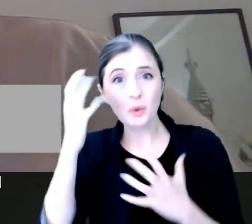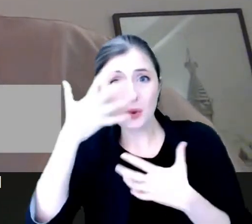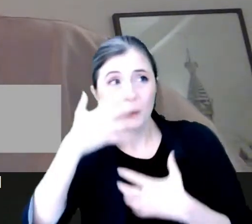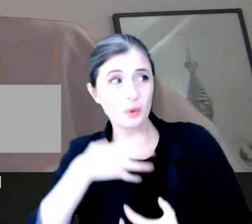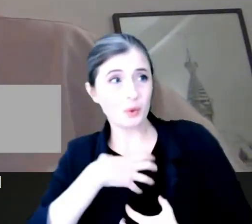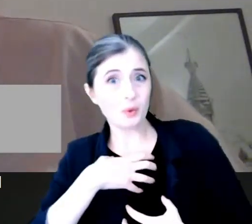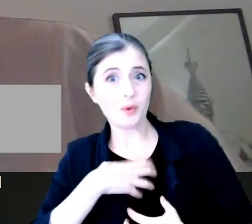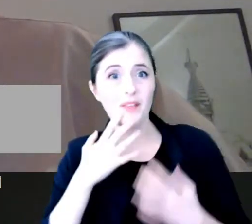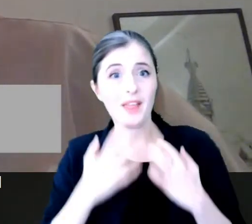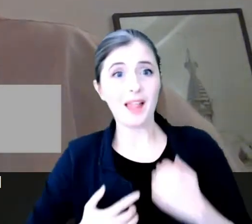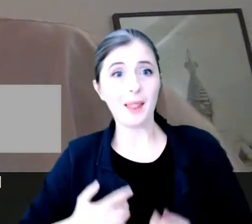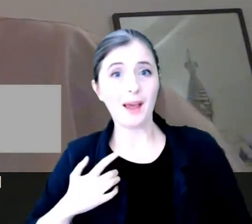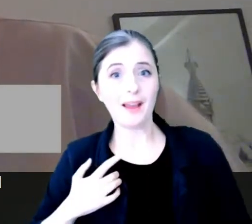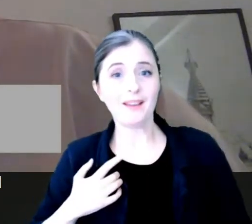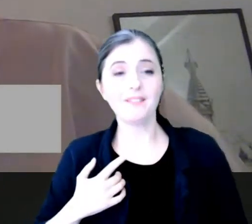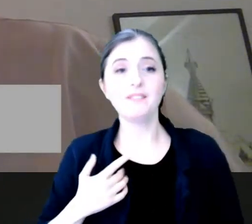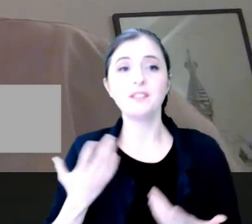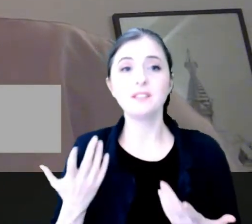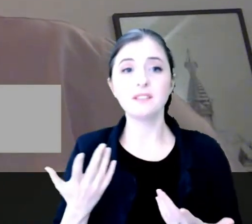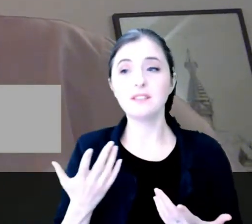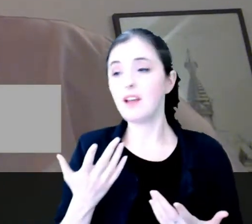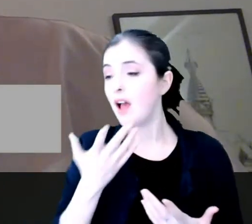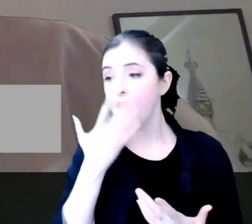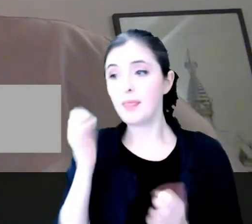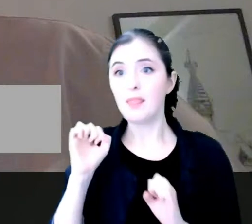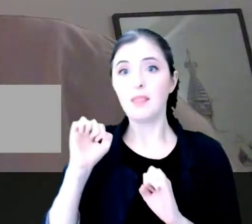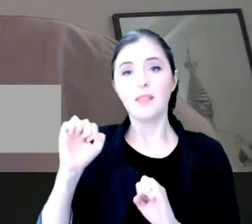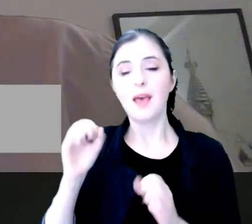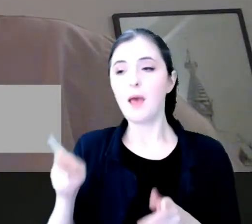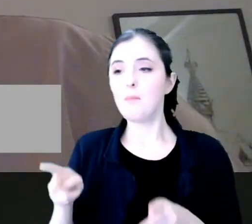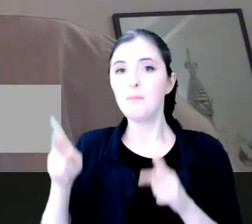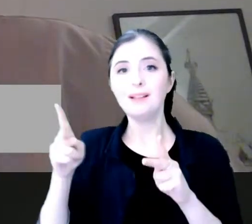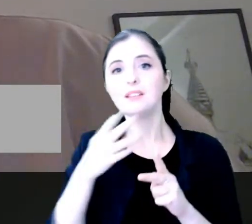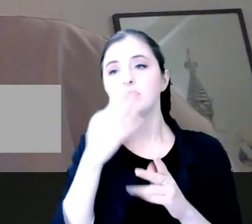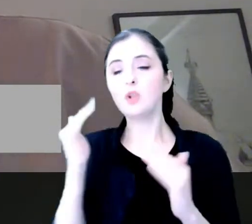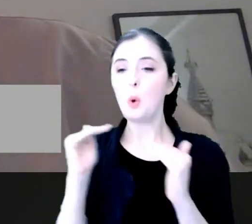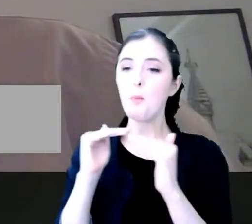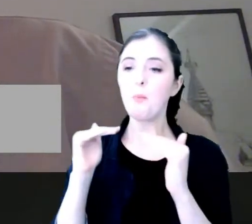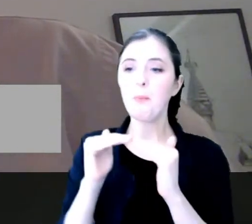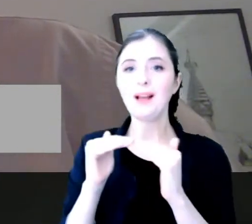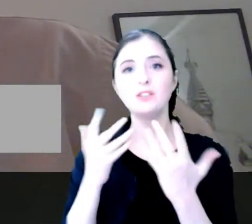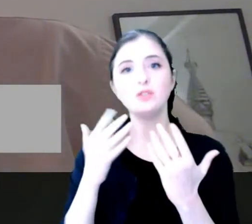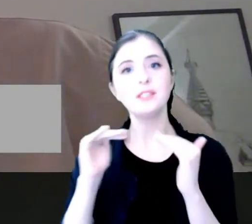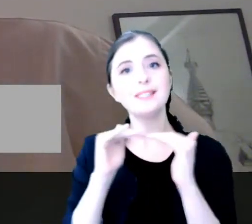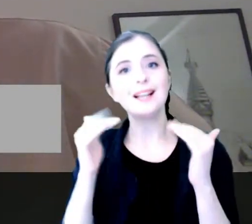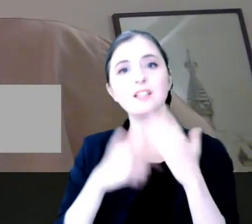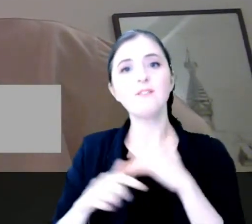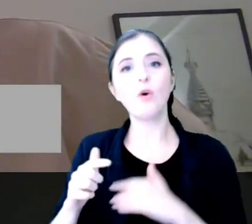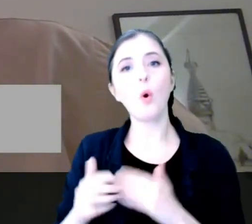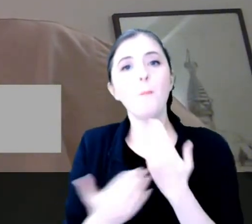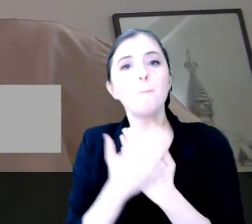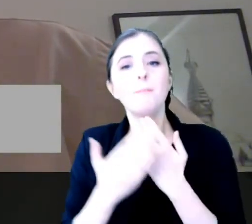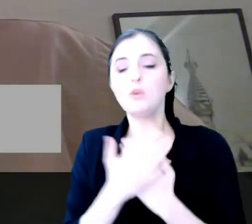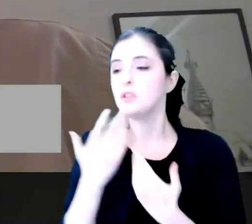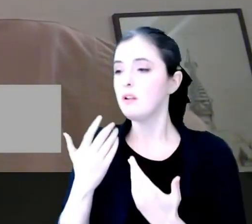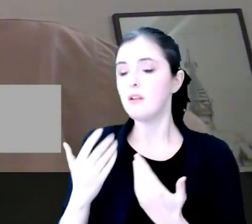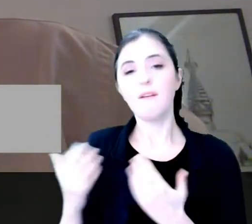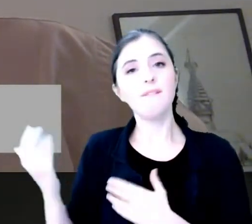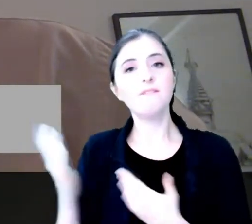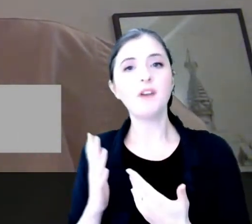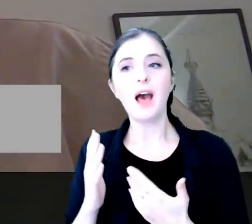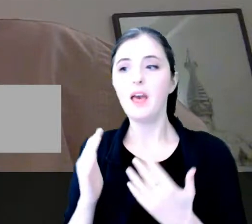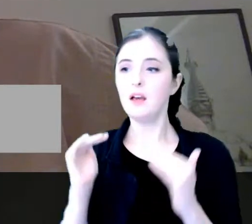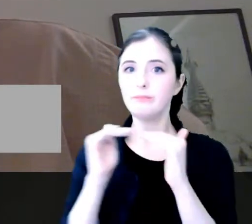don't meet the modern fire services. With the homelessness, the actual funding gap, which the